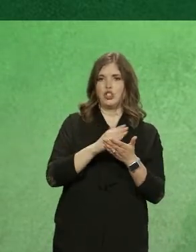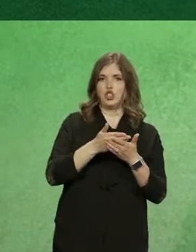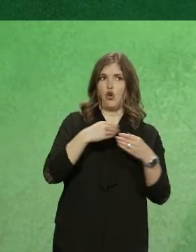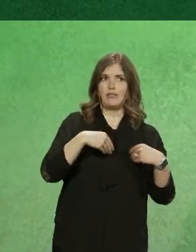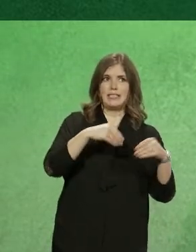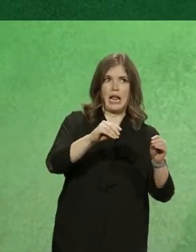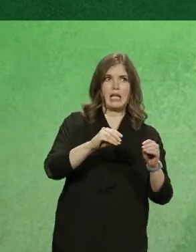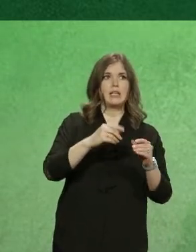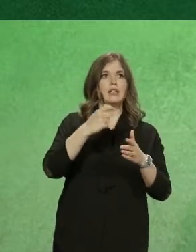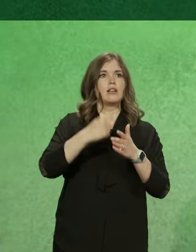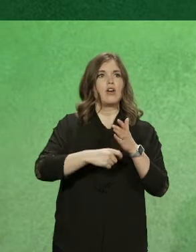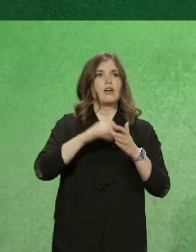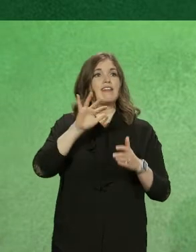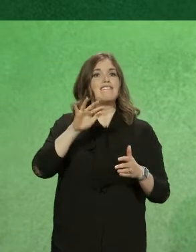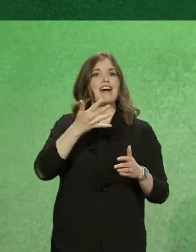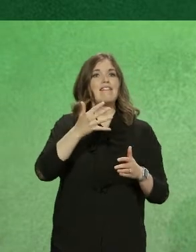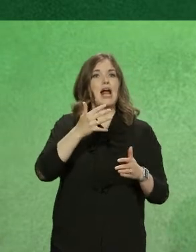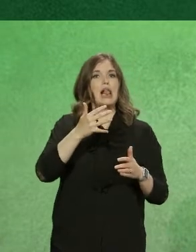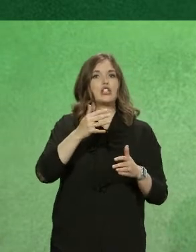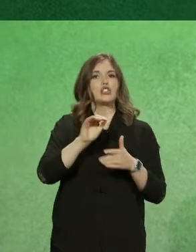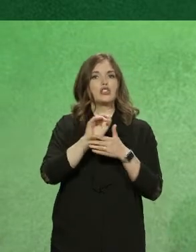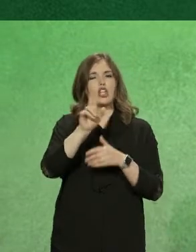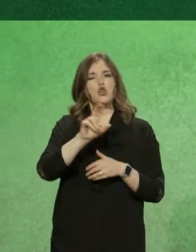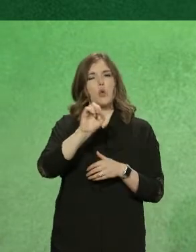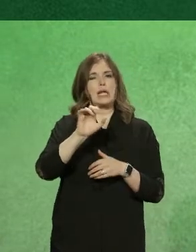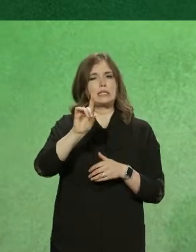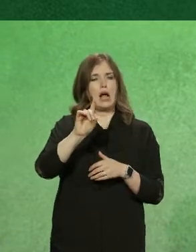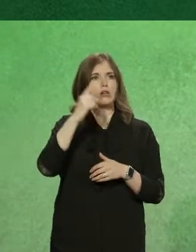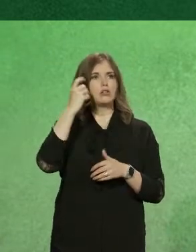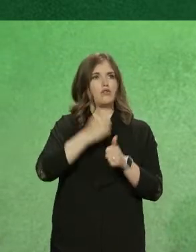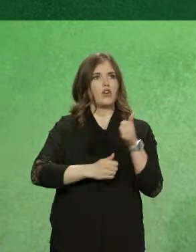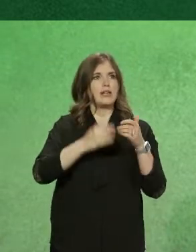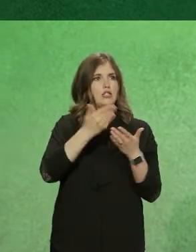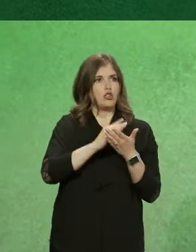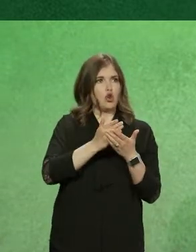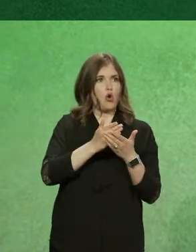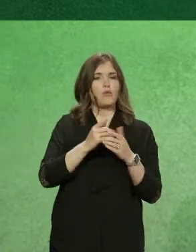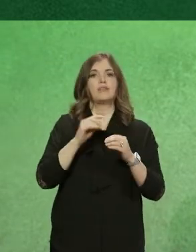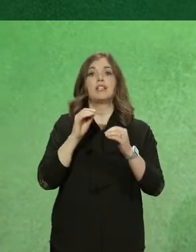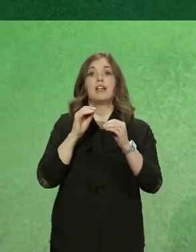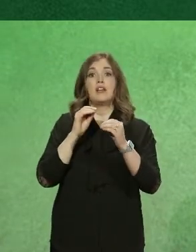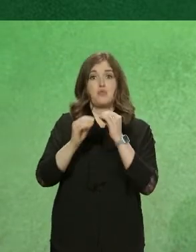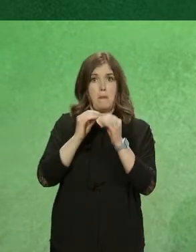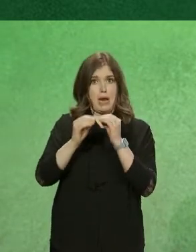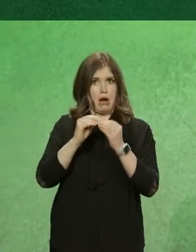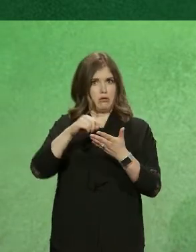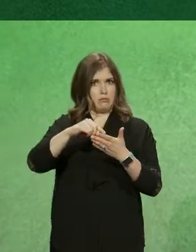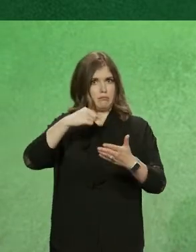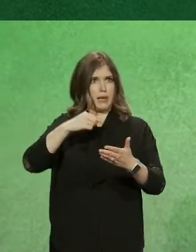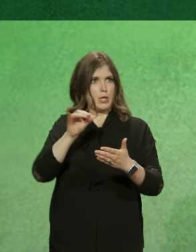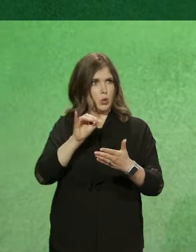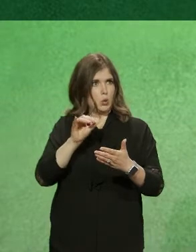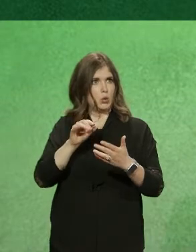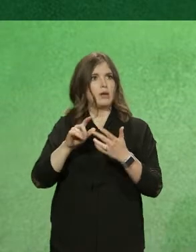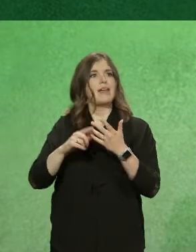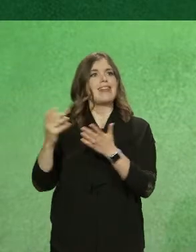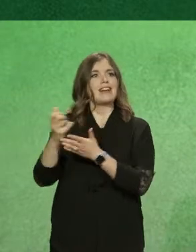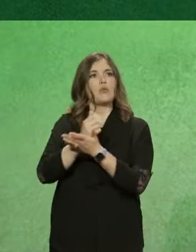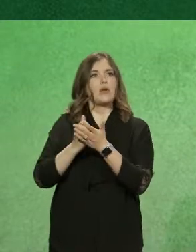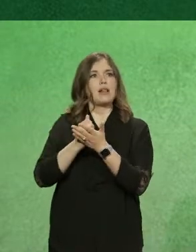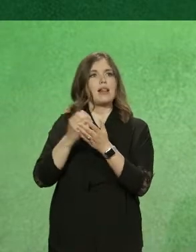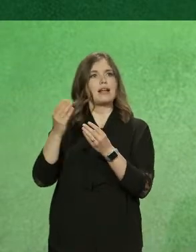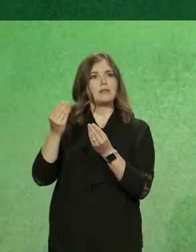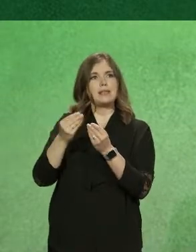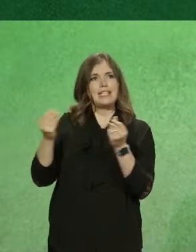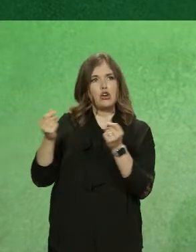$5 per stove, repairs, collected materials from recycling, and not to forget our startup funds coming